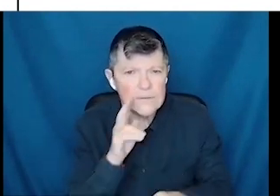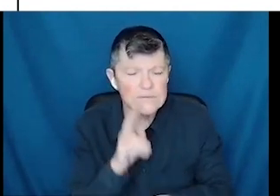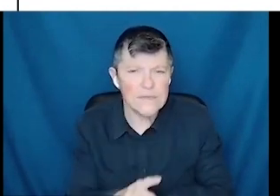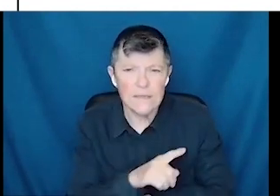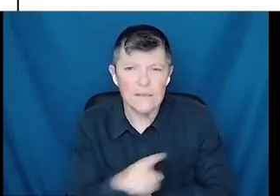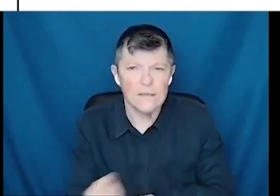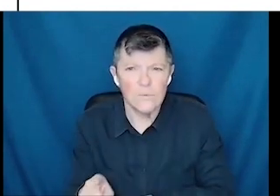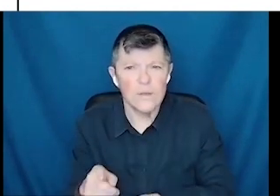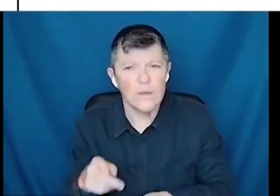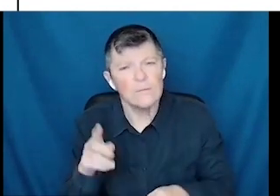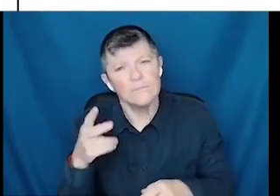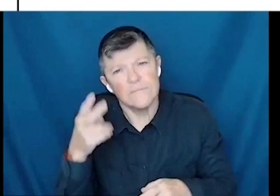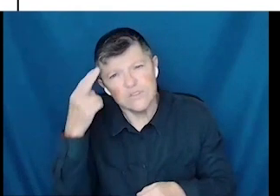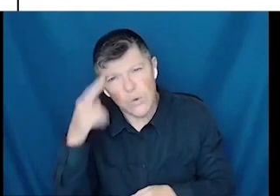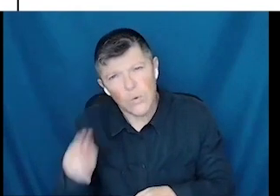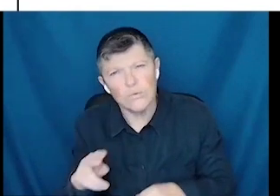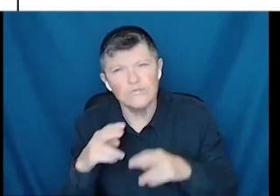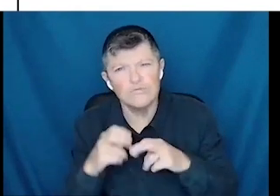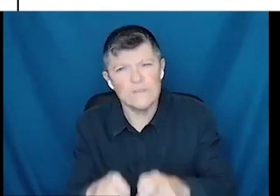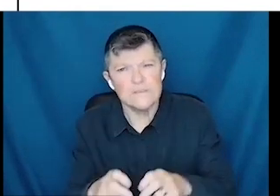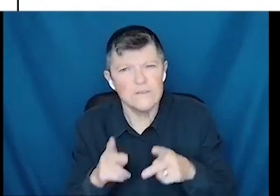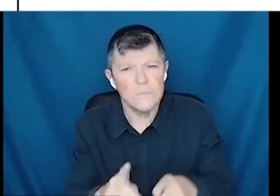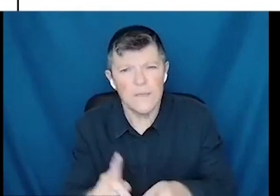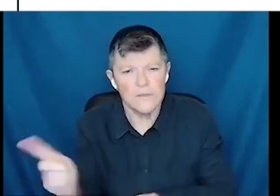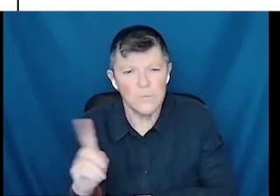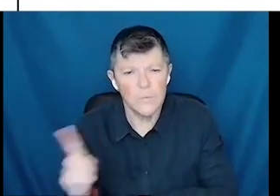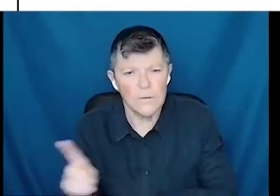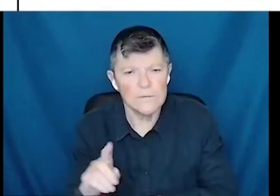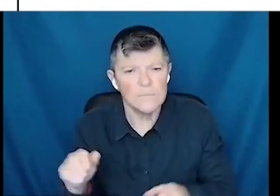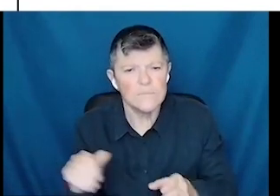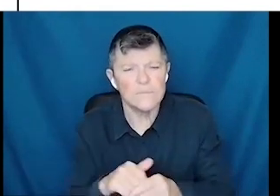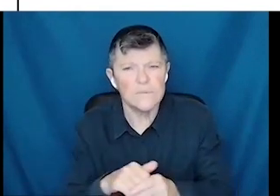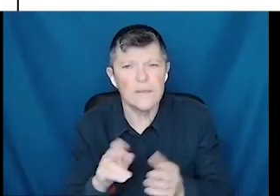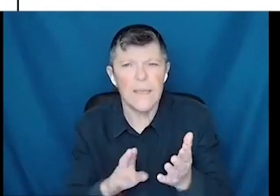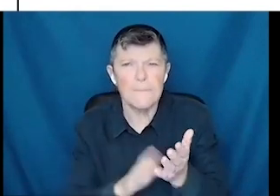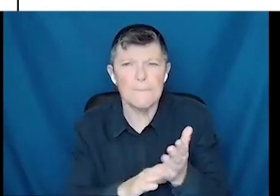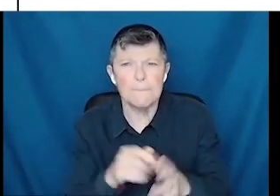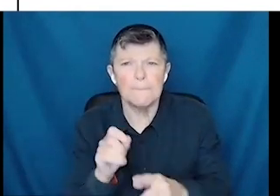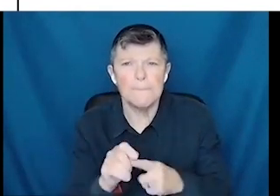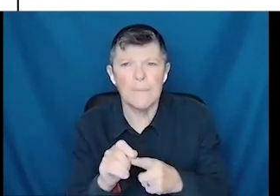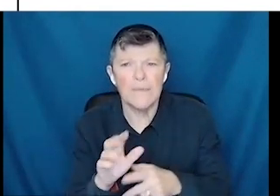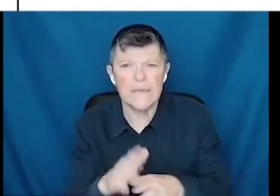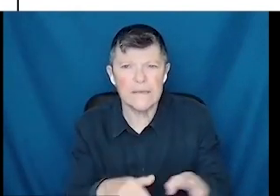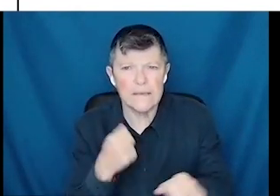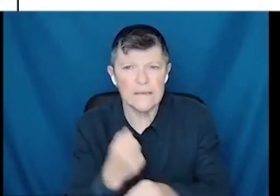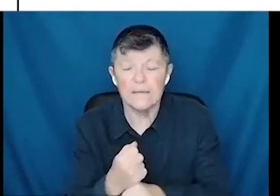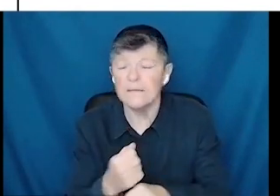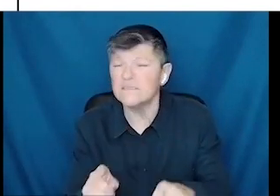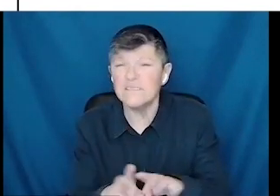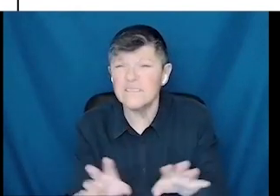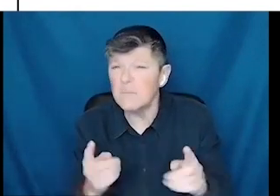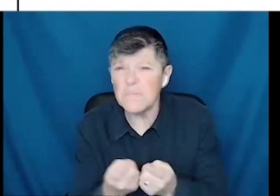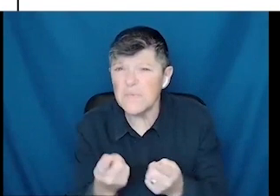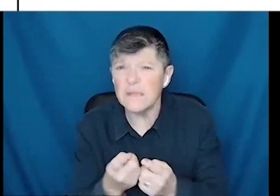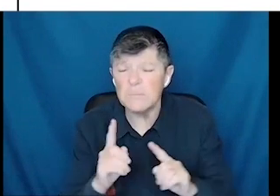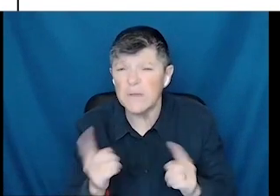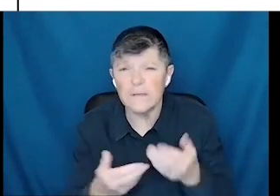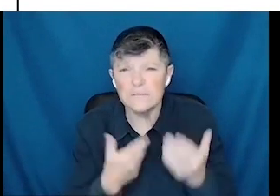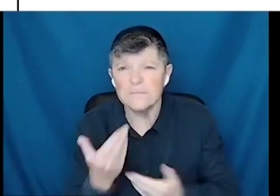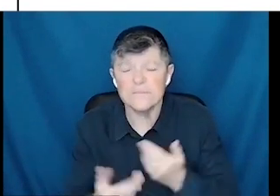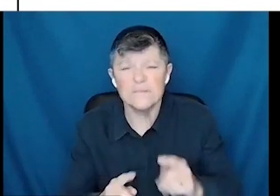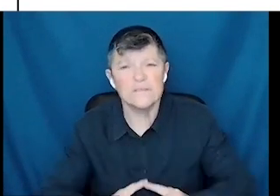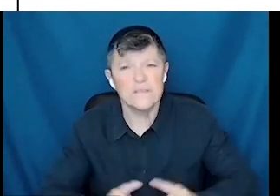it's saying the same thing, but it's communicated in a completely different way. First of all, engaging